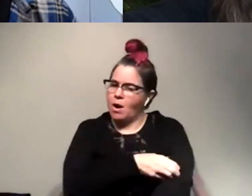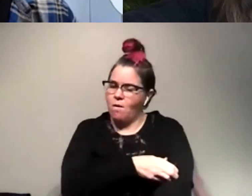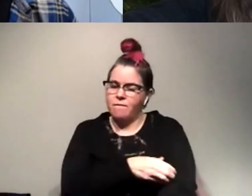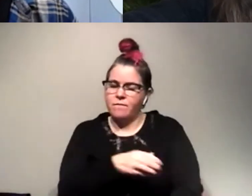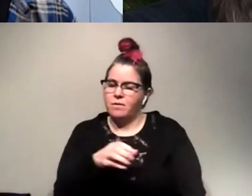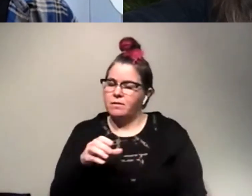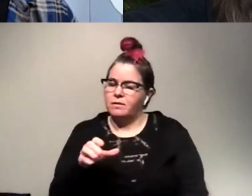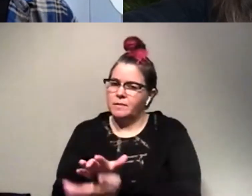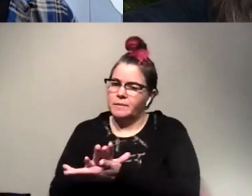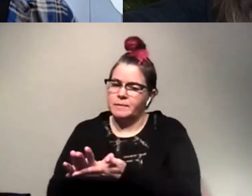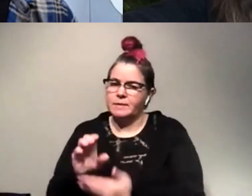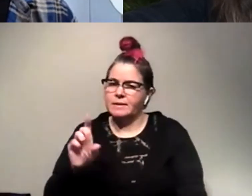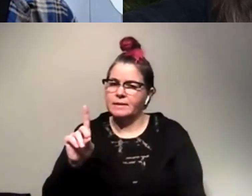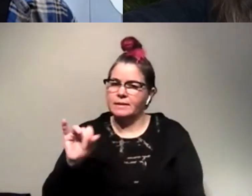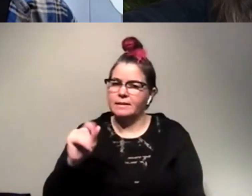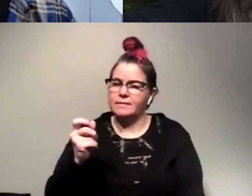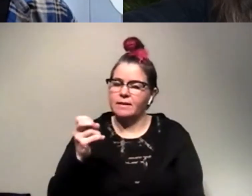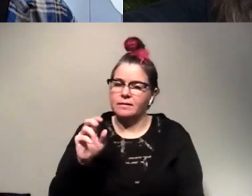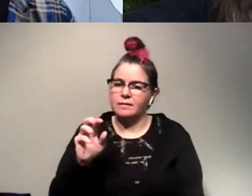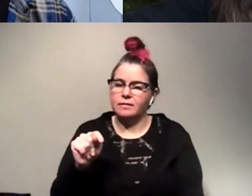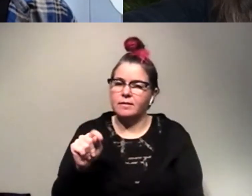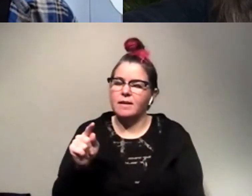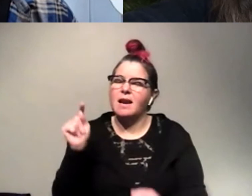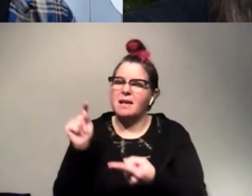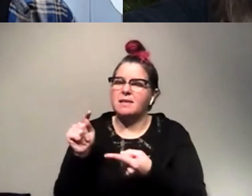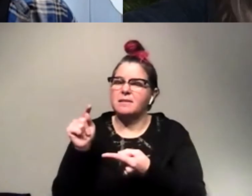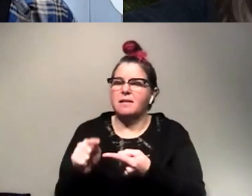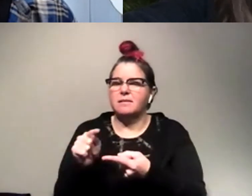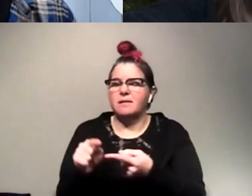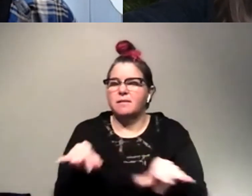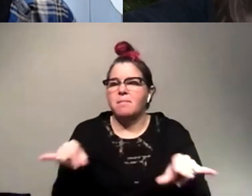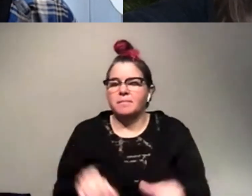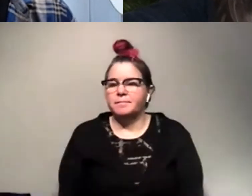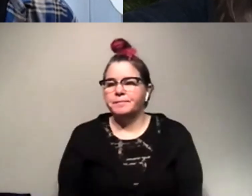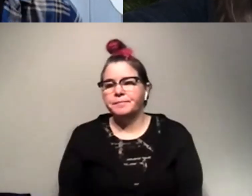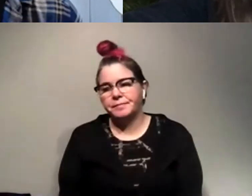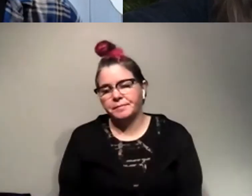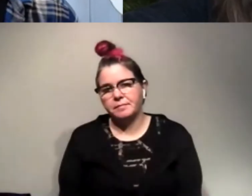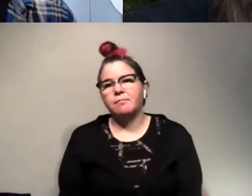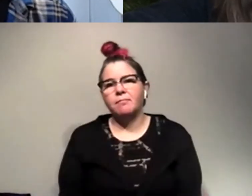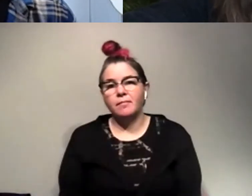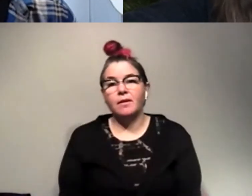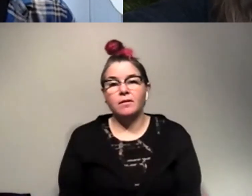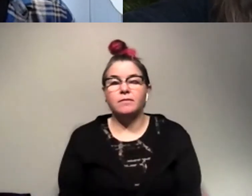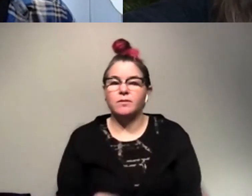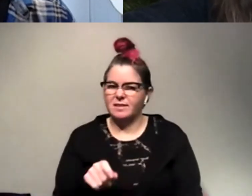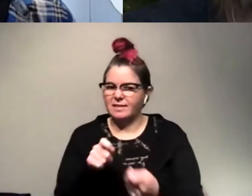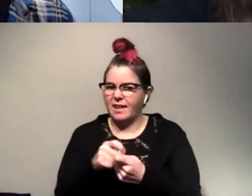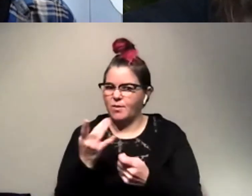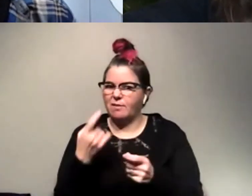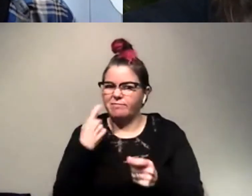disinfectant. But that's becoming less and less common. Good to know. For exactly this reason. Right.